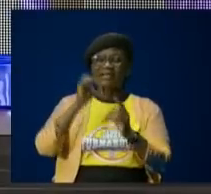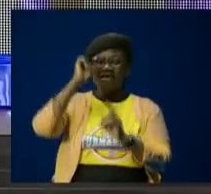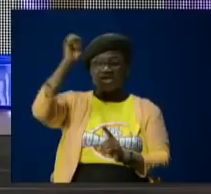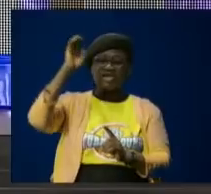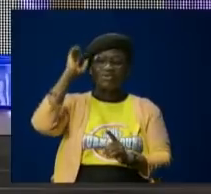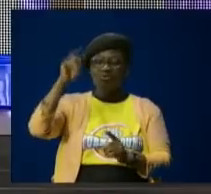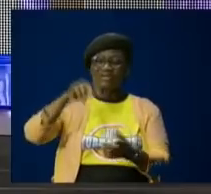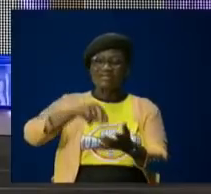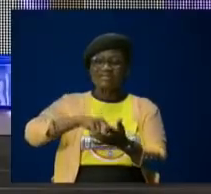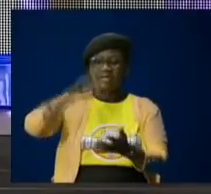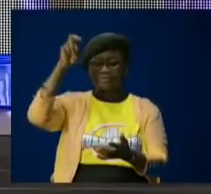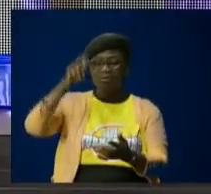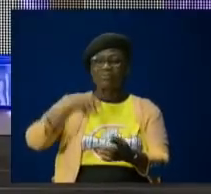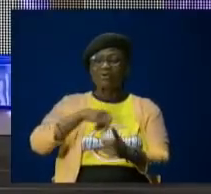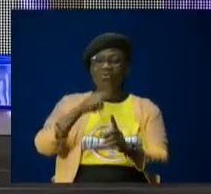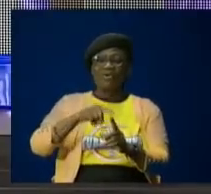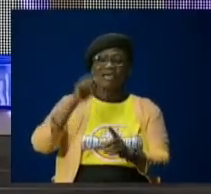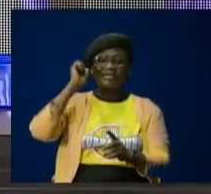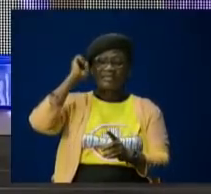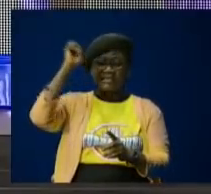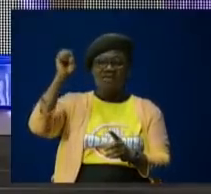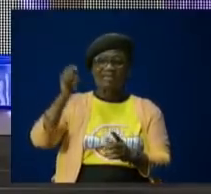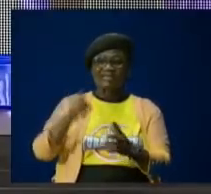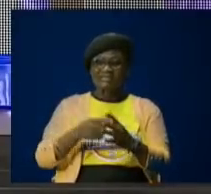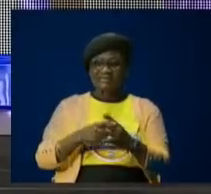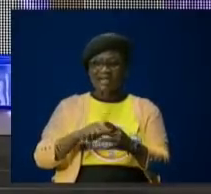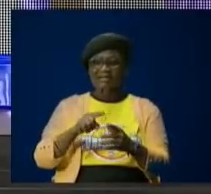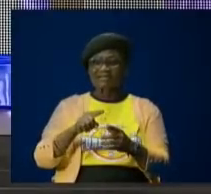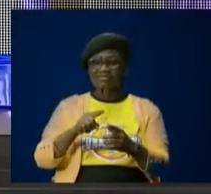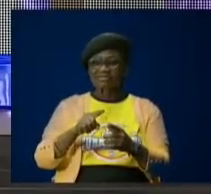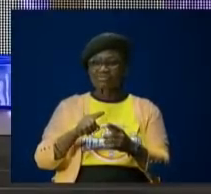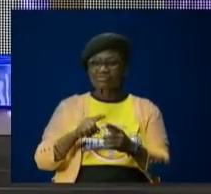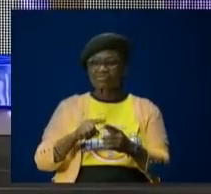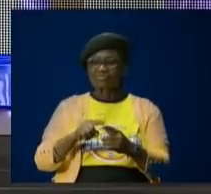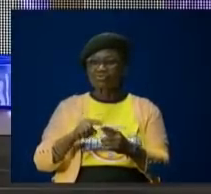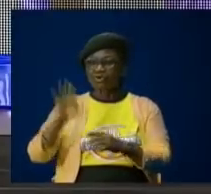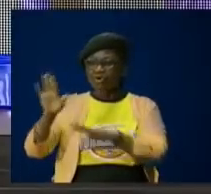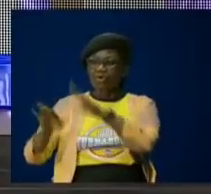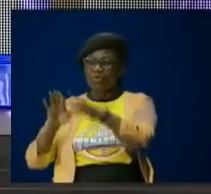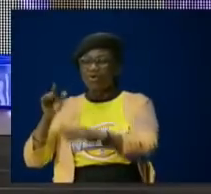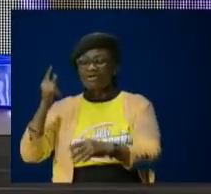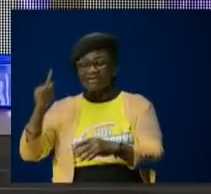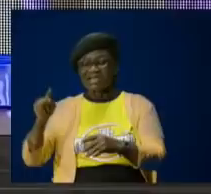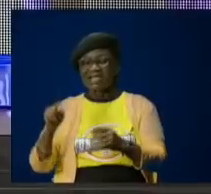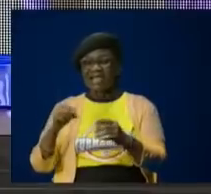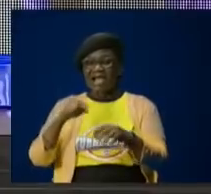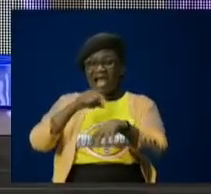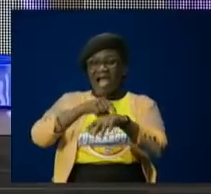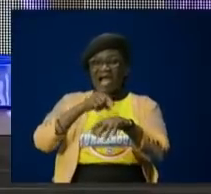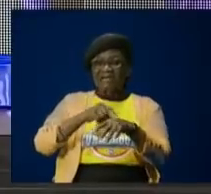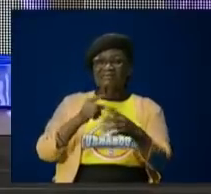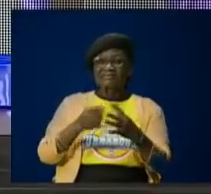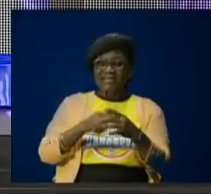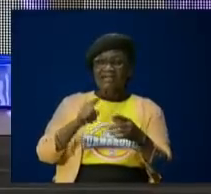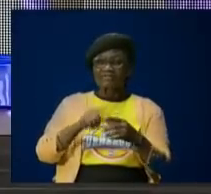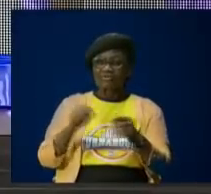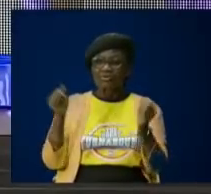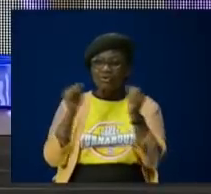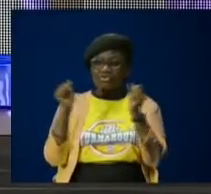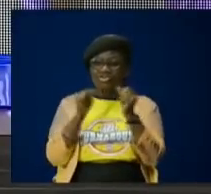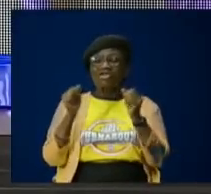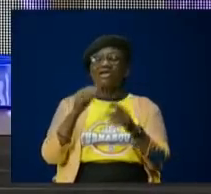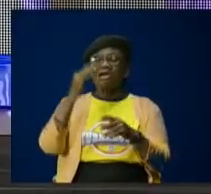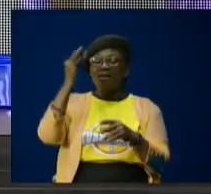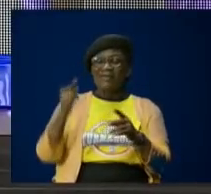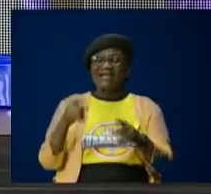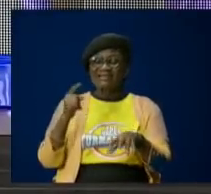When he started walking, the earth began to shake. By the time he arrived, even